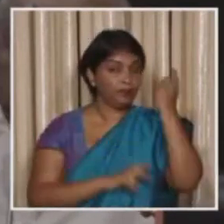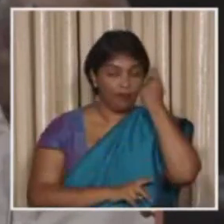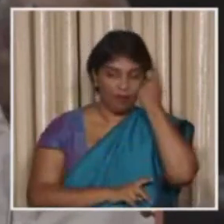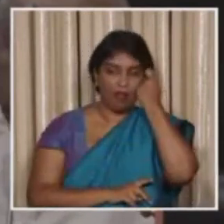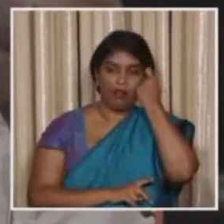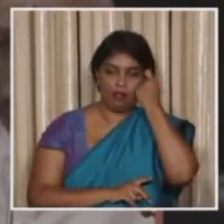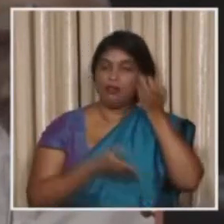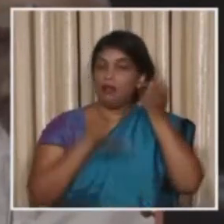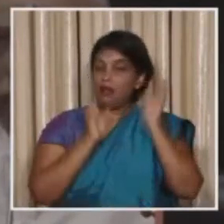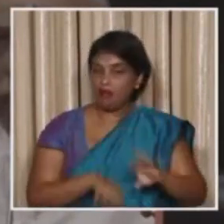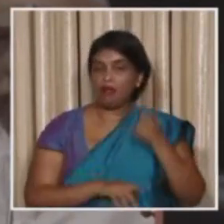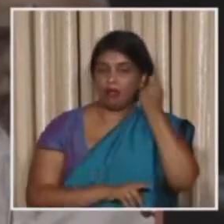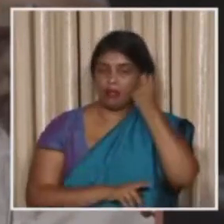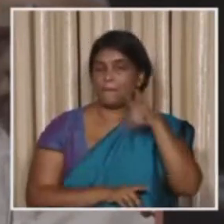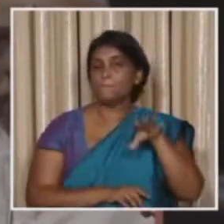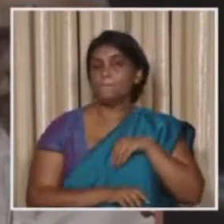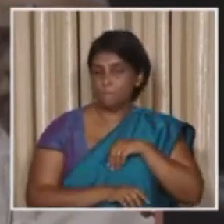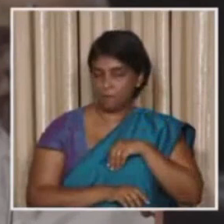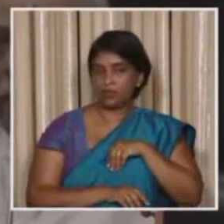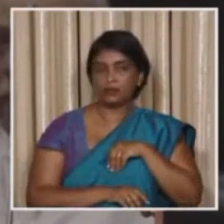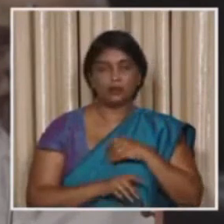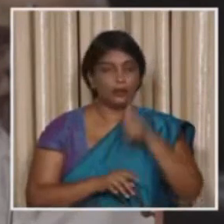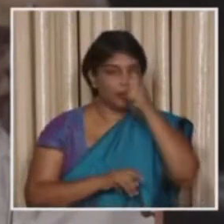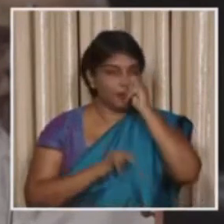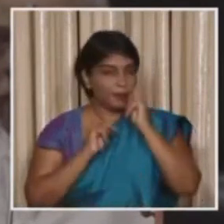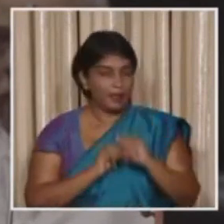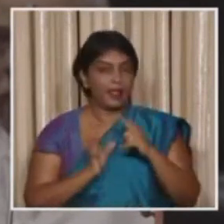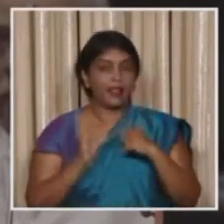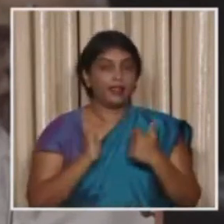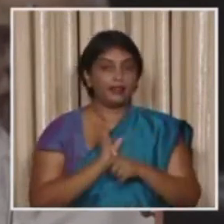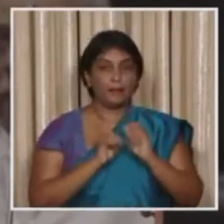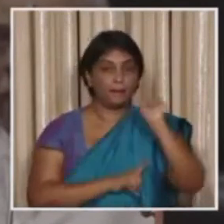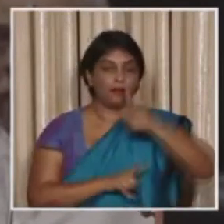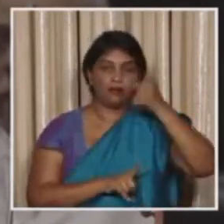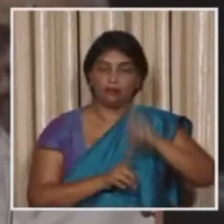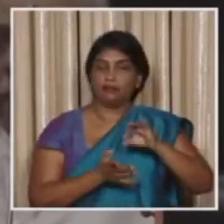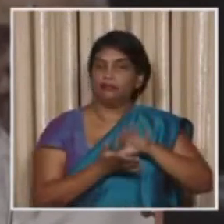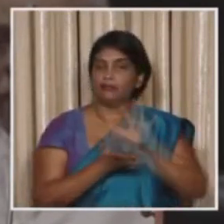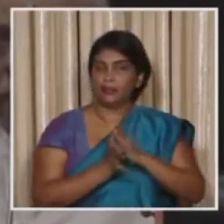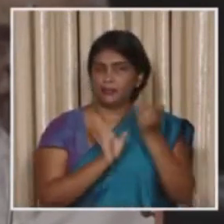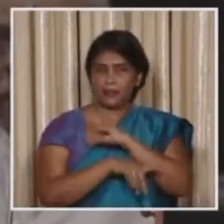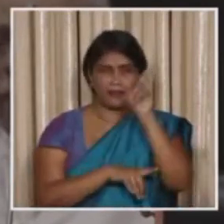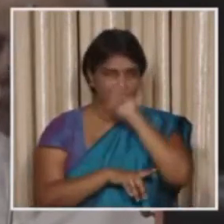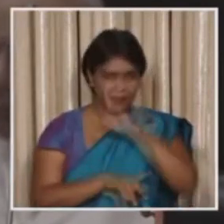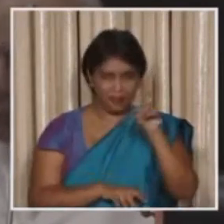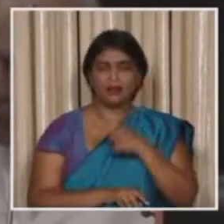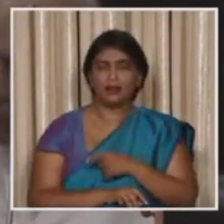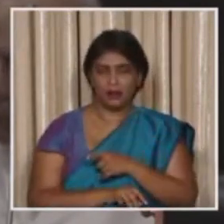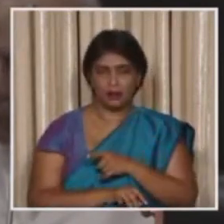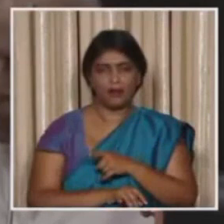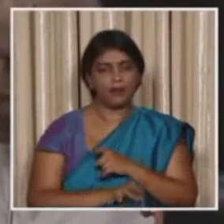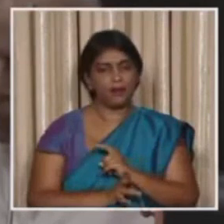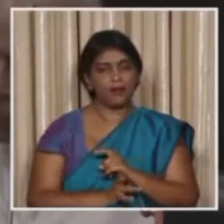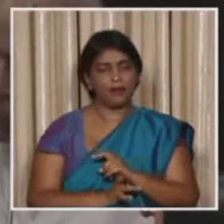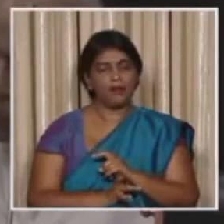that the anti-corruption bill was passed in Parliament the last 2 months with amendments proposed by the Supreme